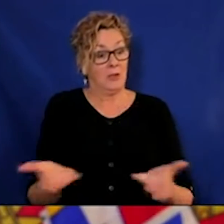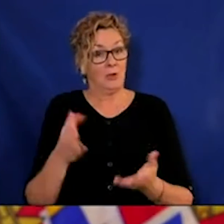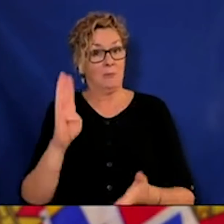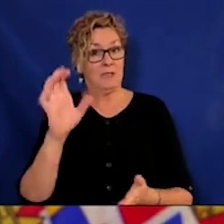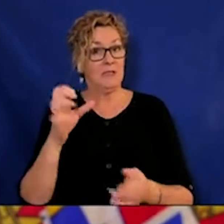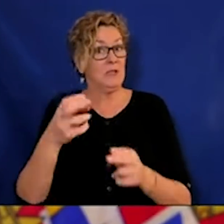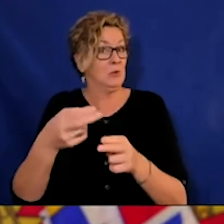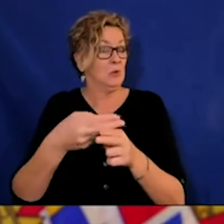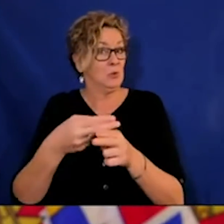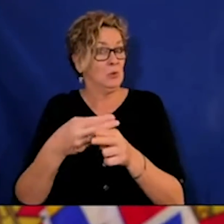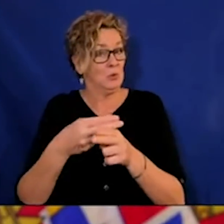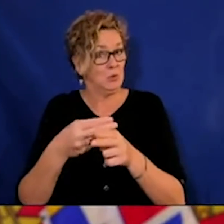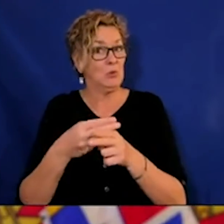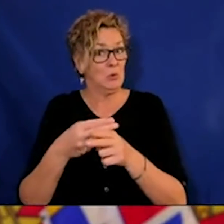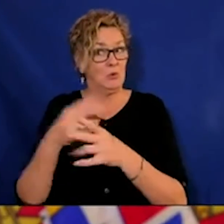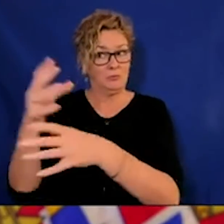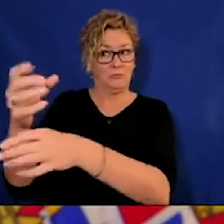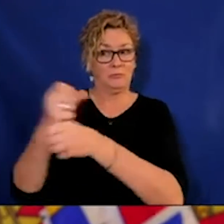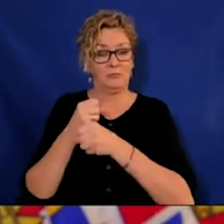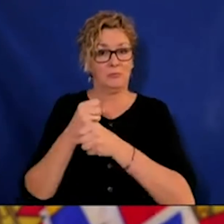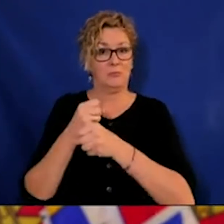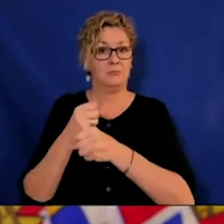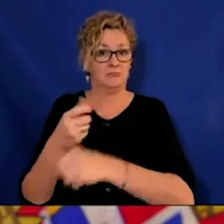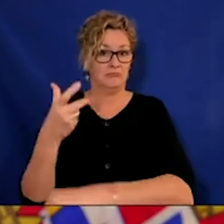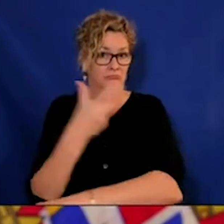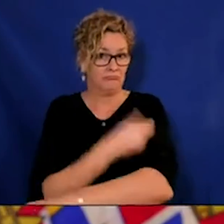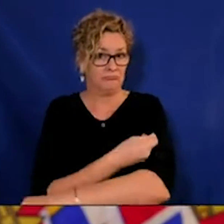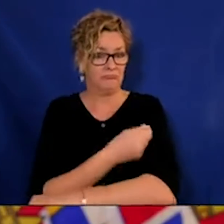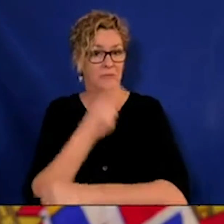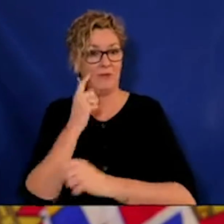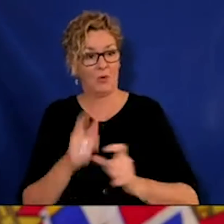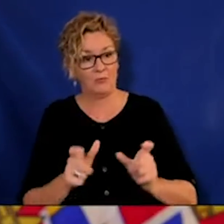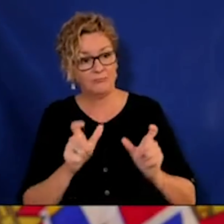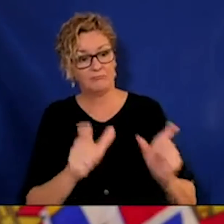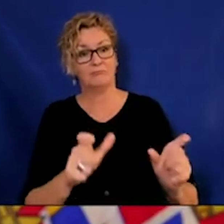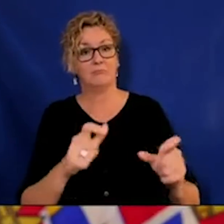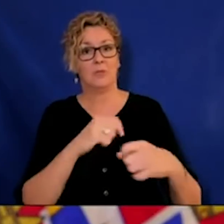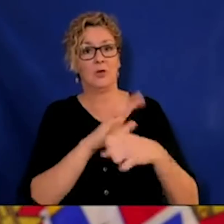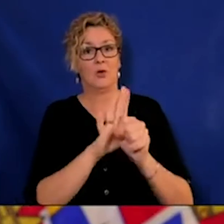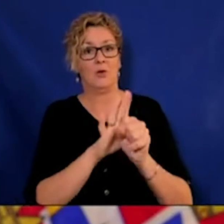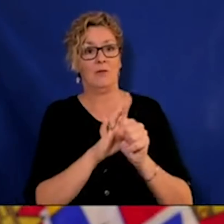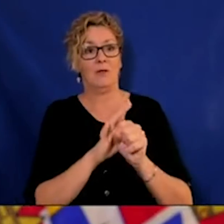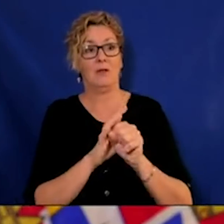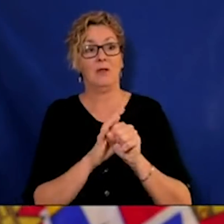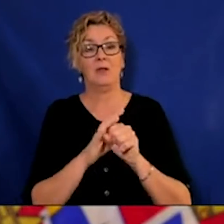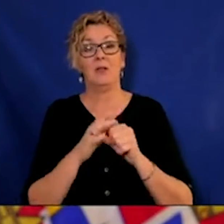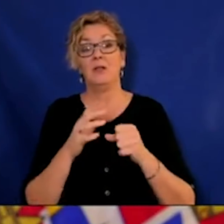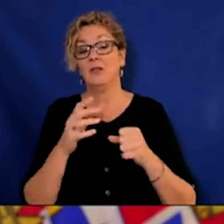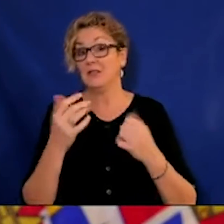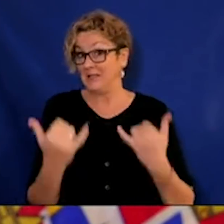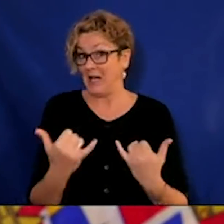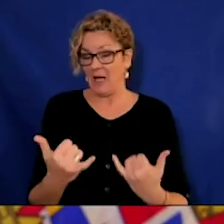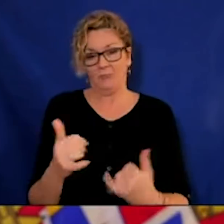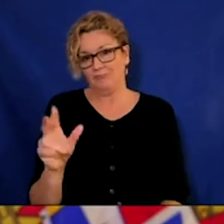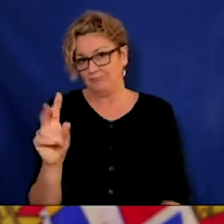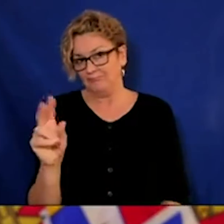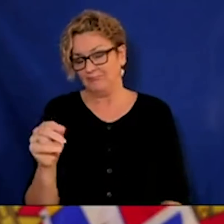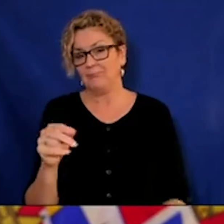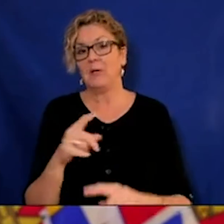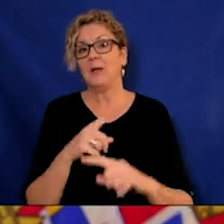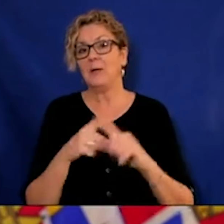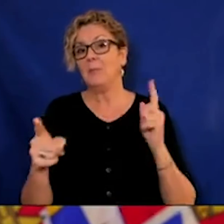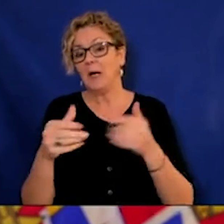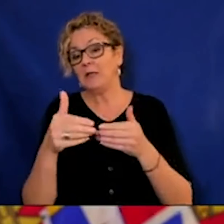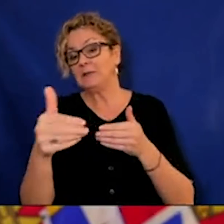of the solution to what we are going through, but it is going to be some time yet before we get there. It is, however,